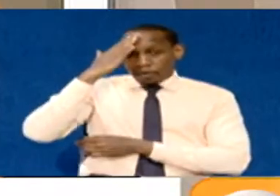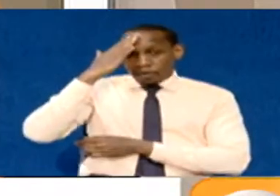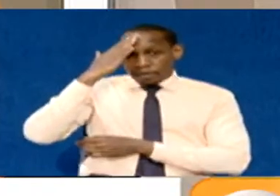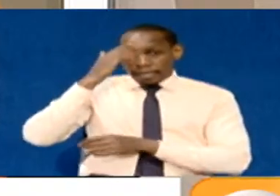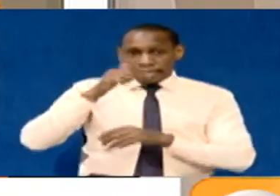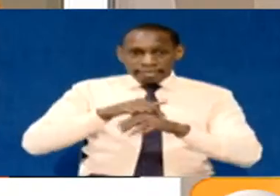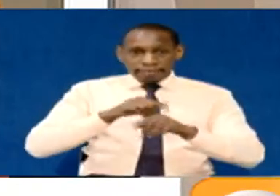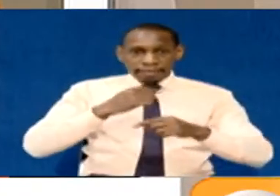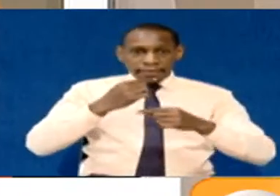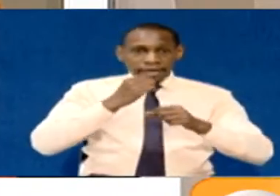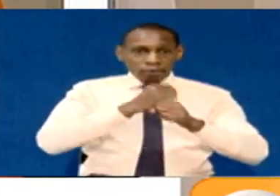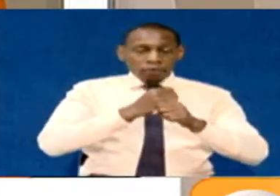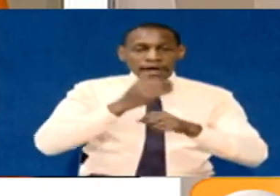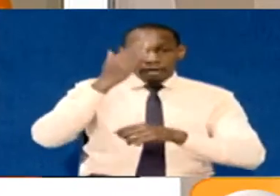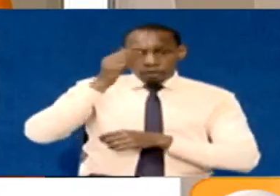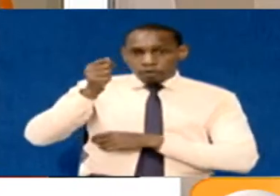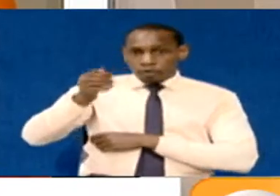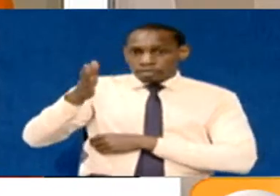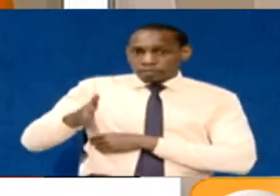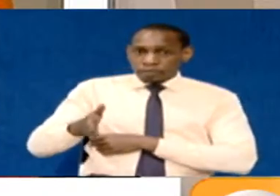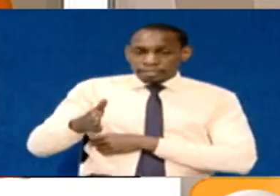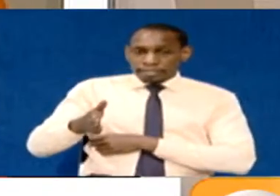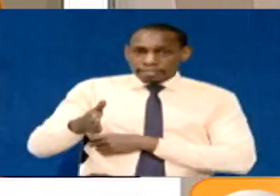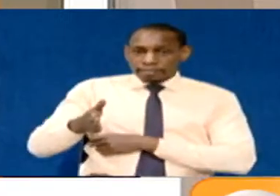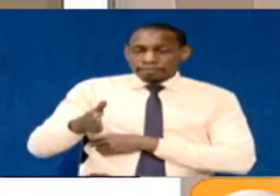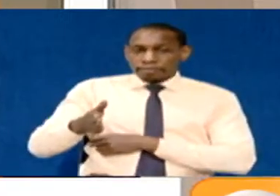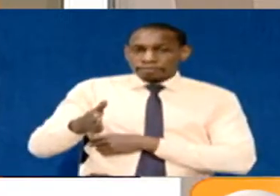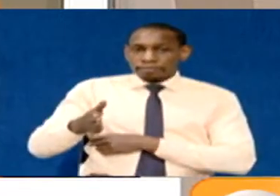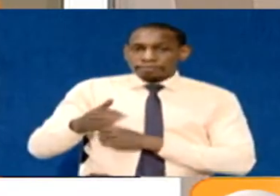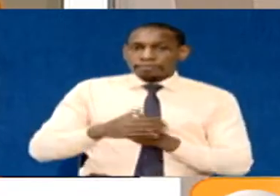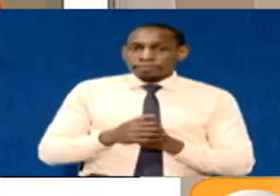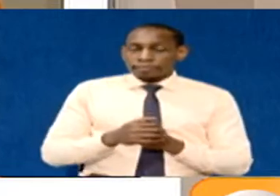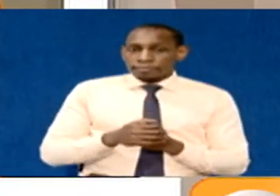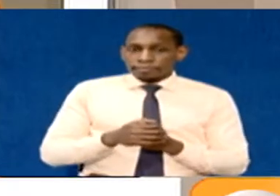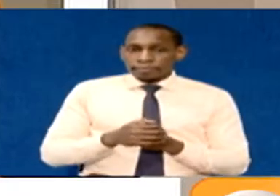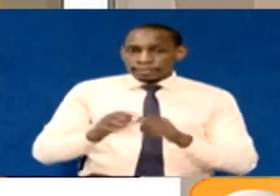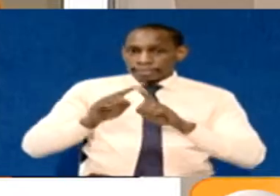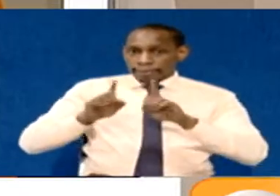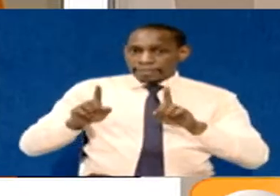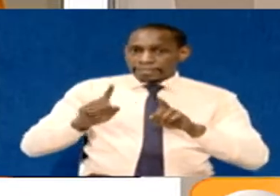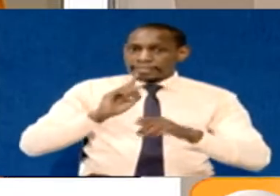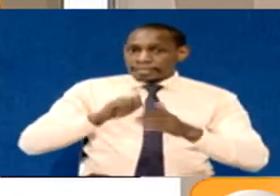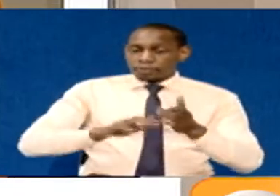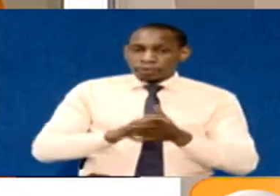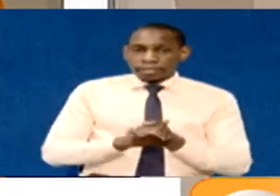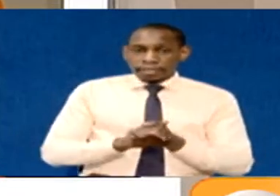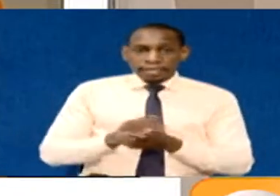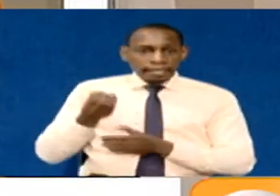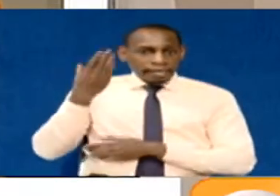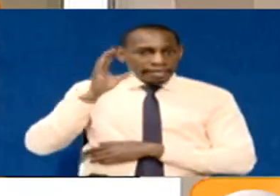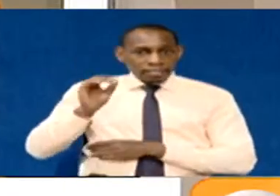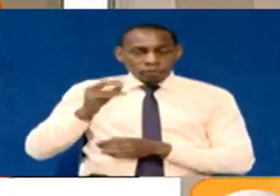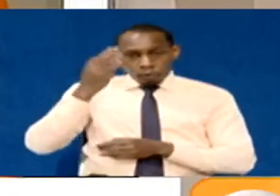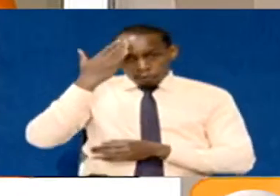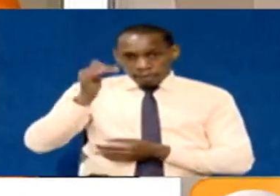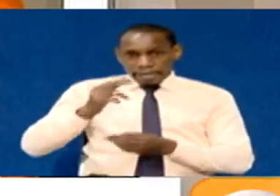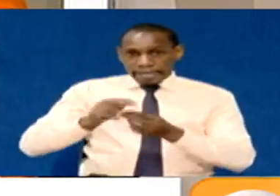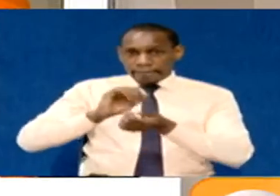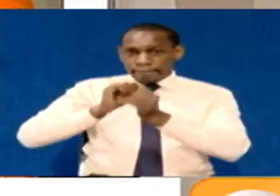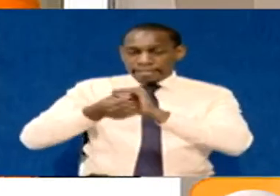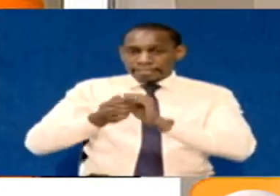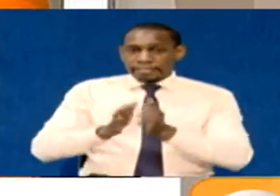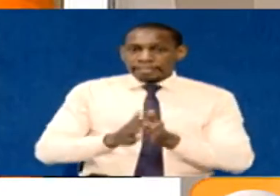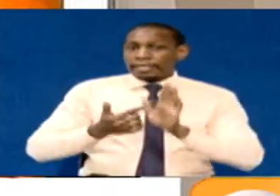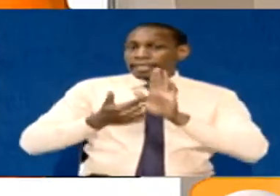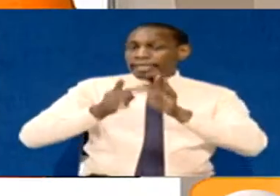Justice, he's aware that there were some judges whose conduct was questionable from what he was told by the president. But what he says now is he doesn't understand why the names were changed. And he speaks a